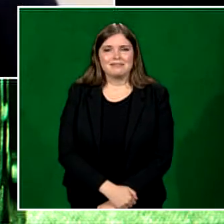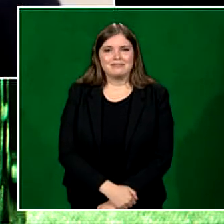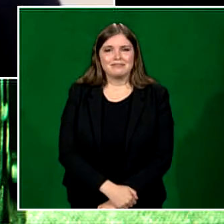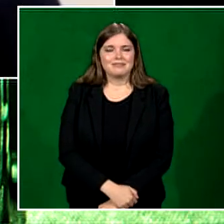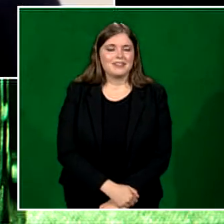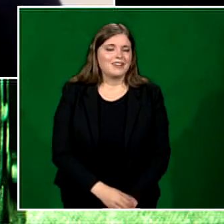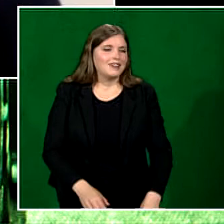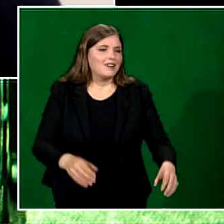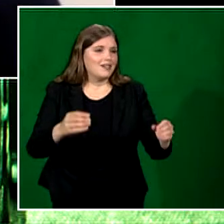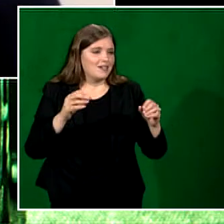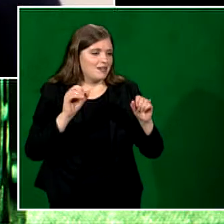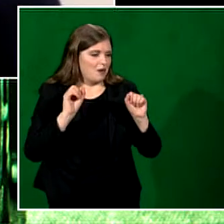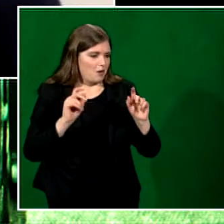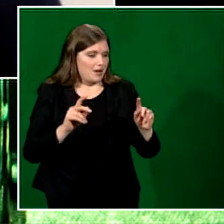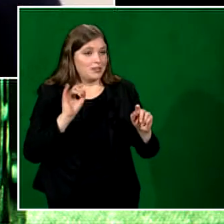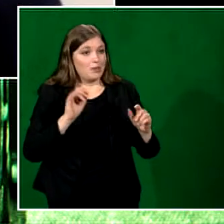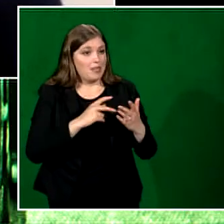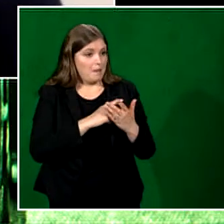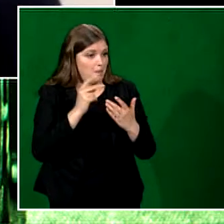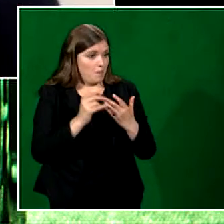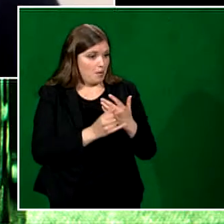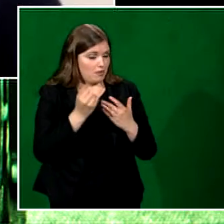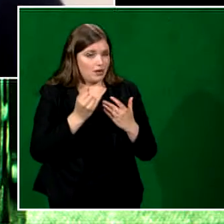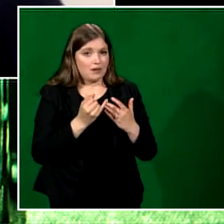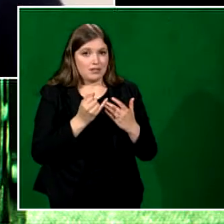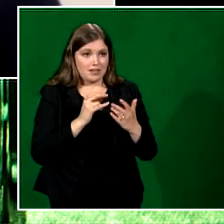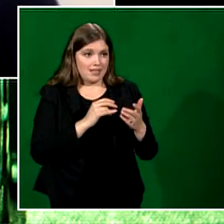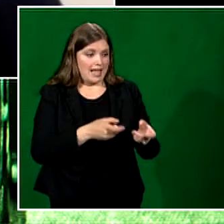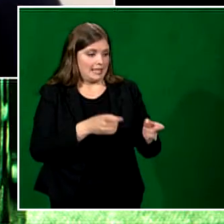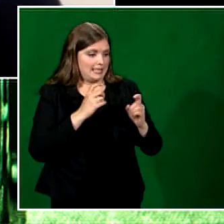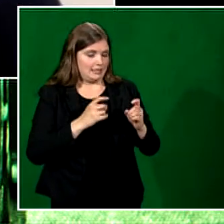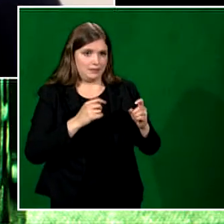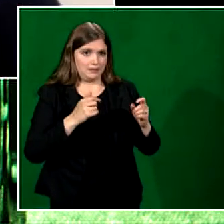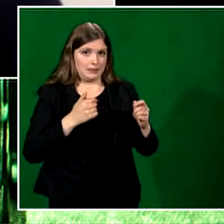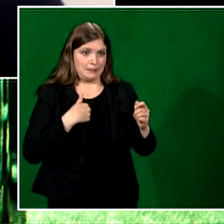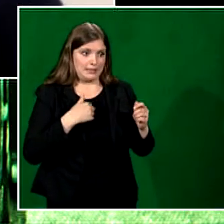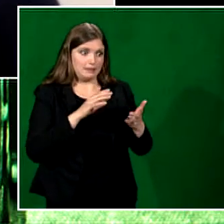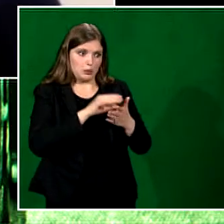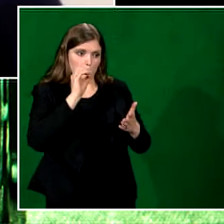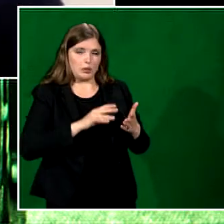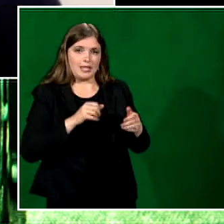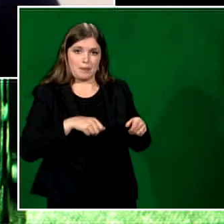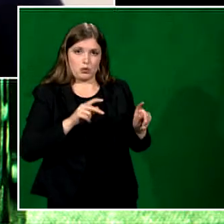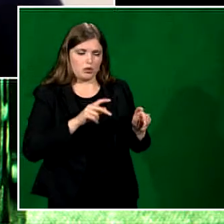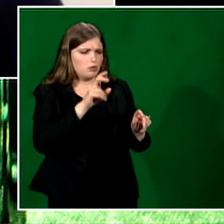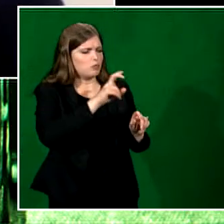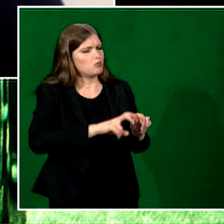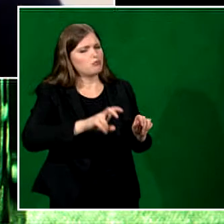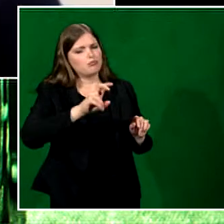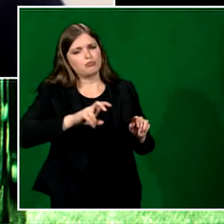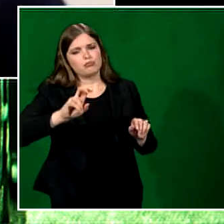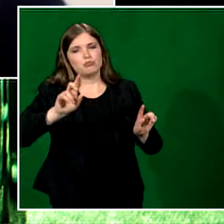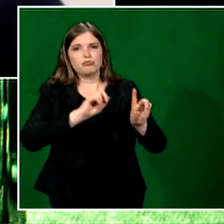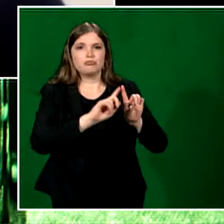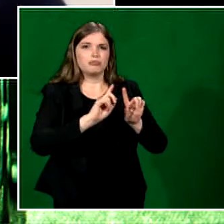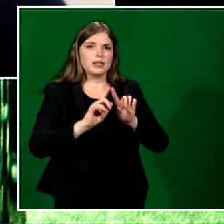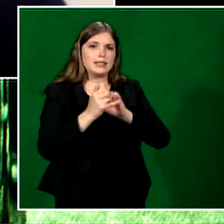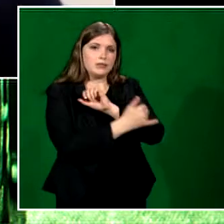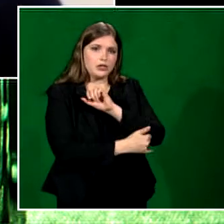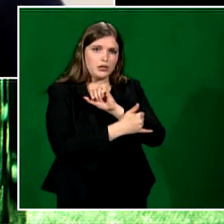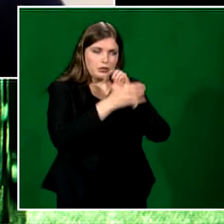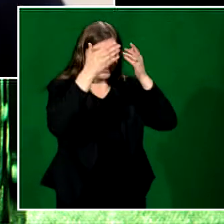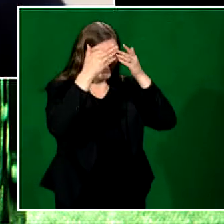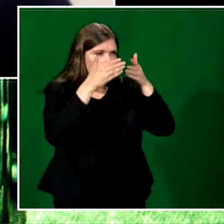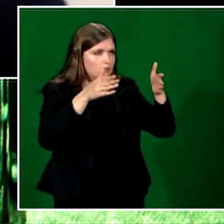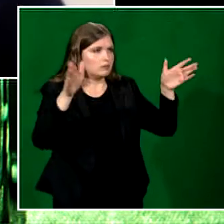Okay, the Intra-Africa Mobility Project gives students the opportunity to travel to different countries in order to broaden their